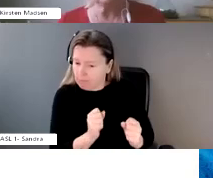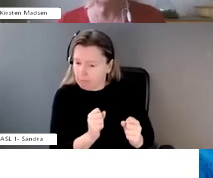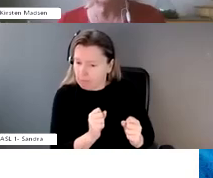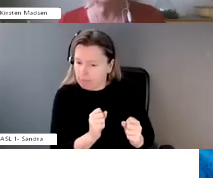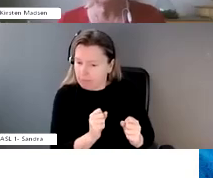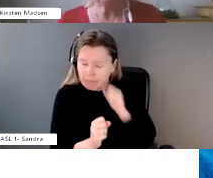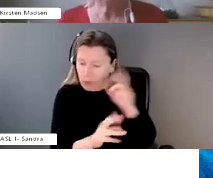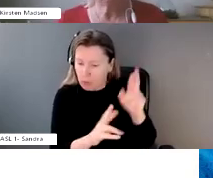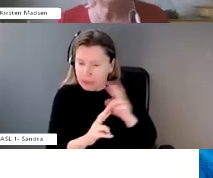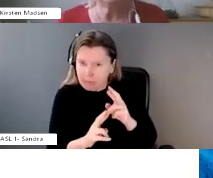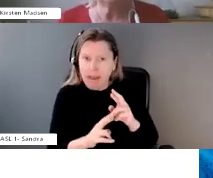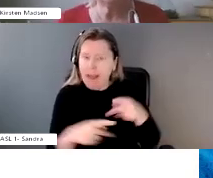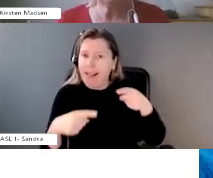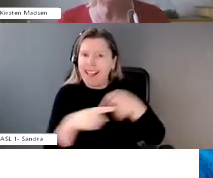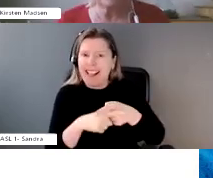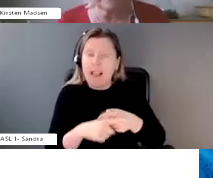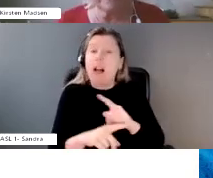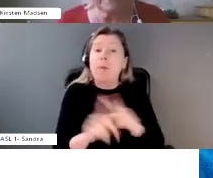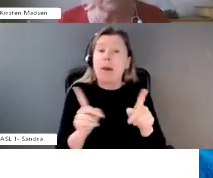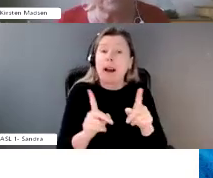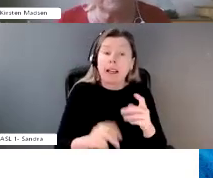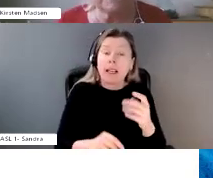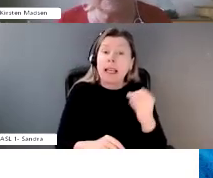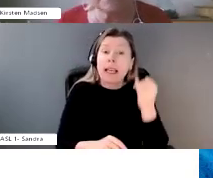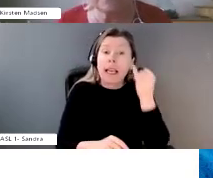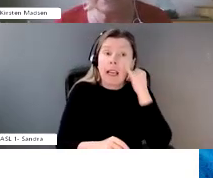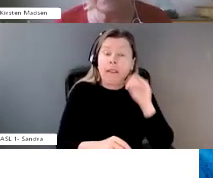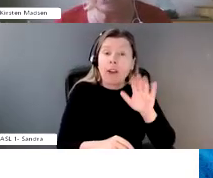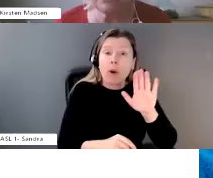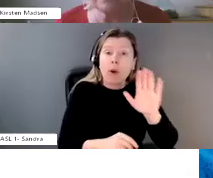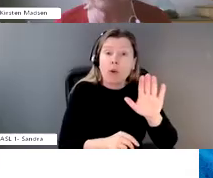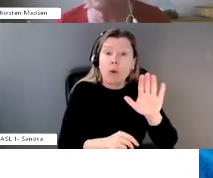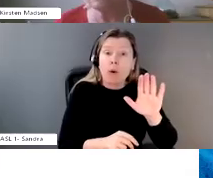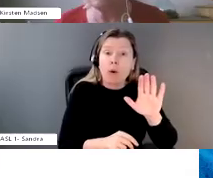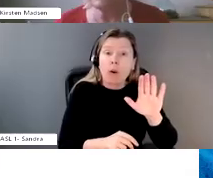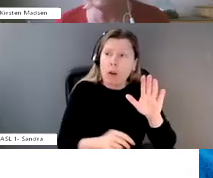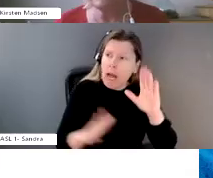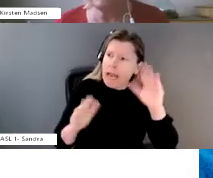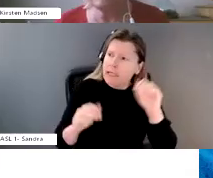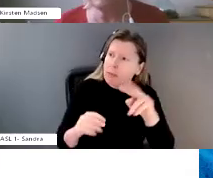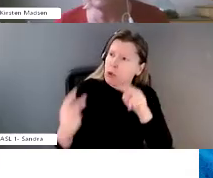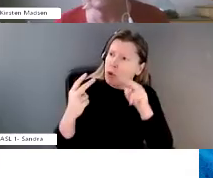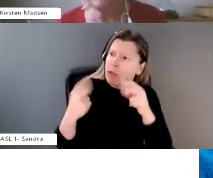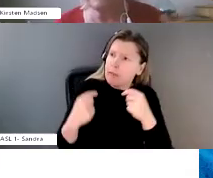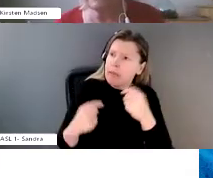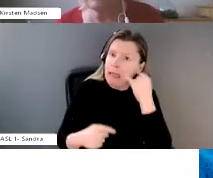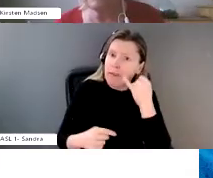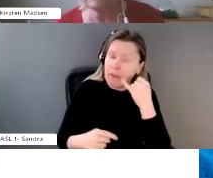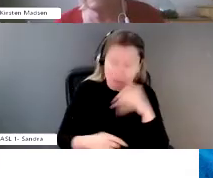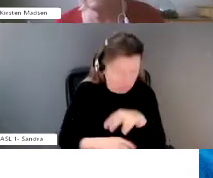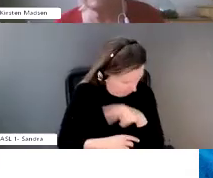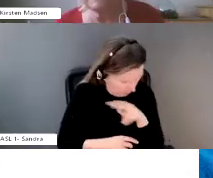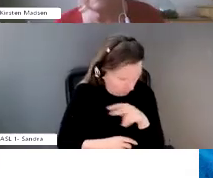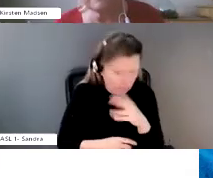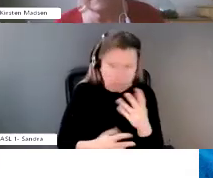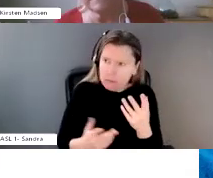a culture where their expectation is somebody's going to look at you, if you're not looking at them, they're going to think that what they're